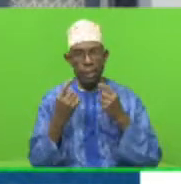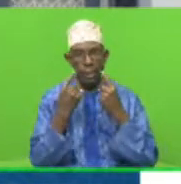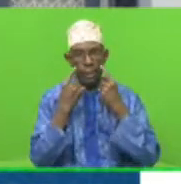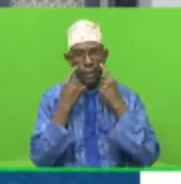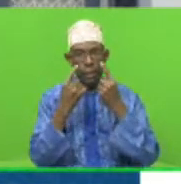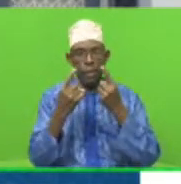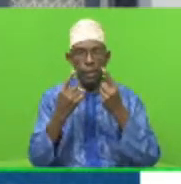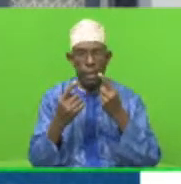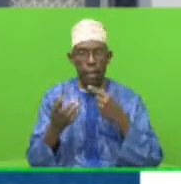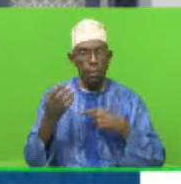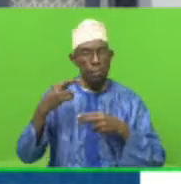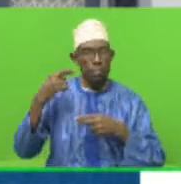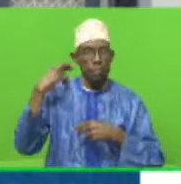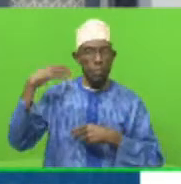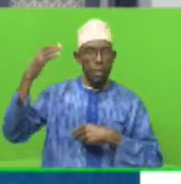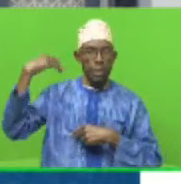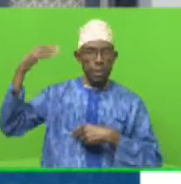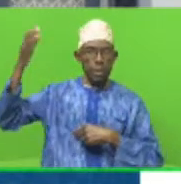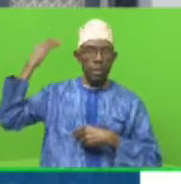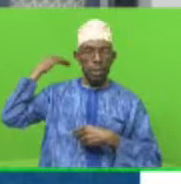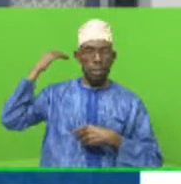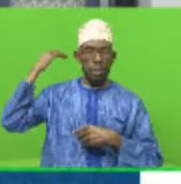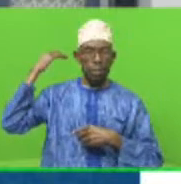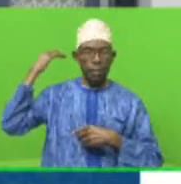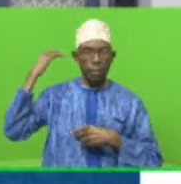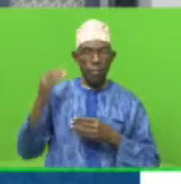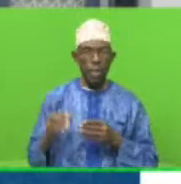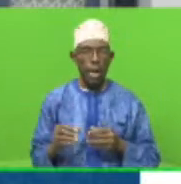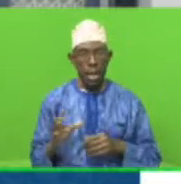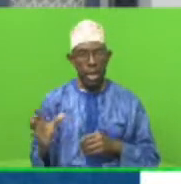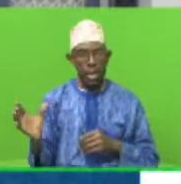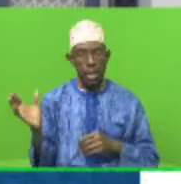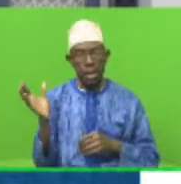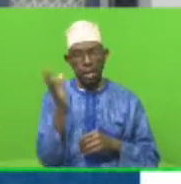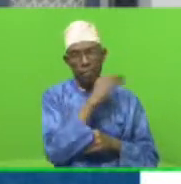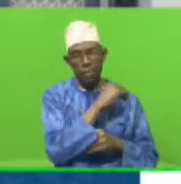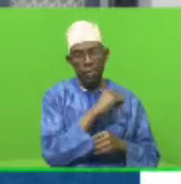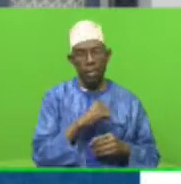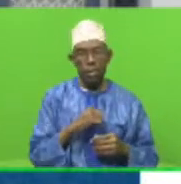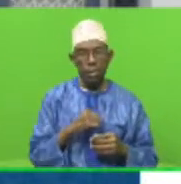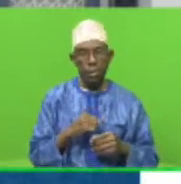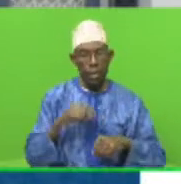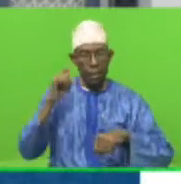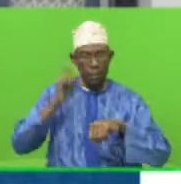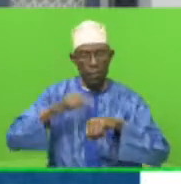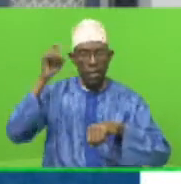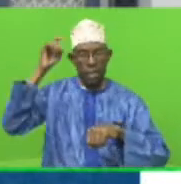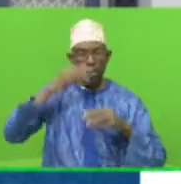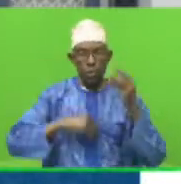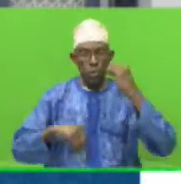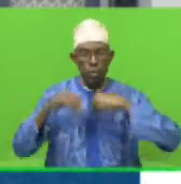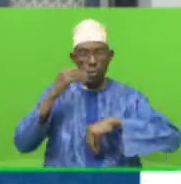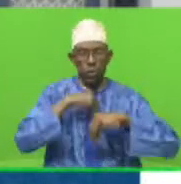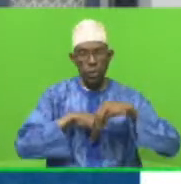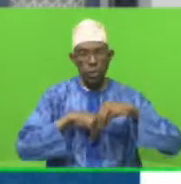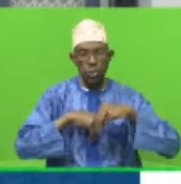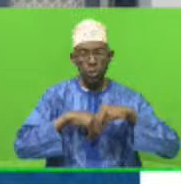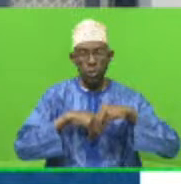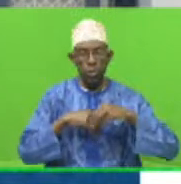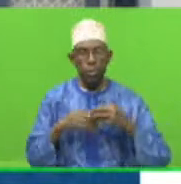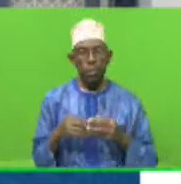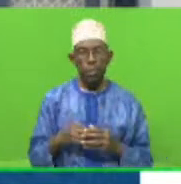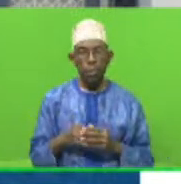in the recent past, we are leaving the effects of corruption of this